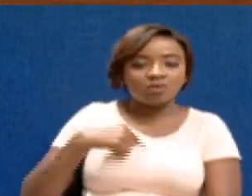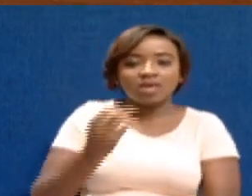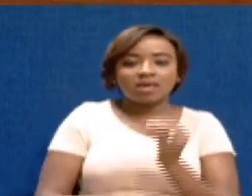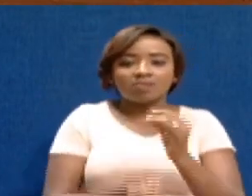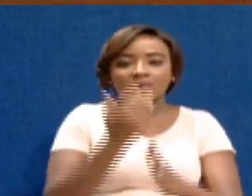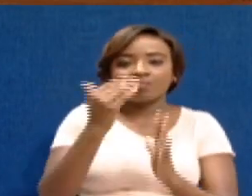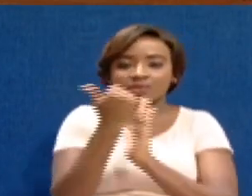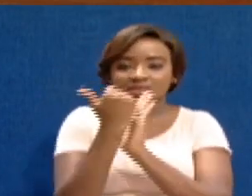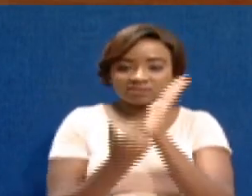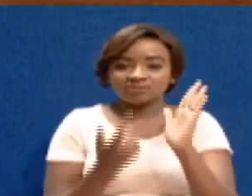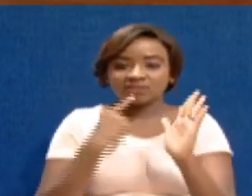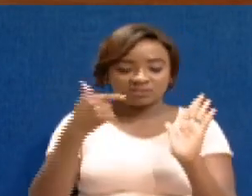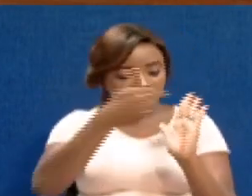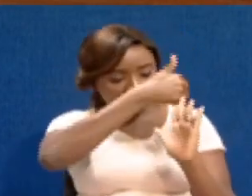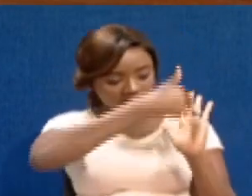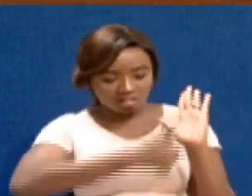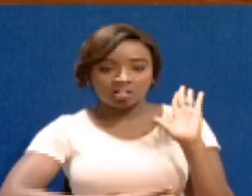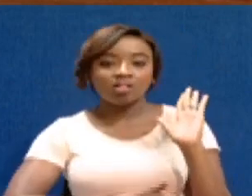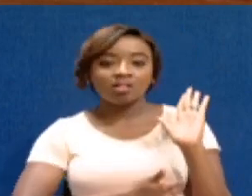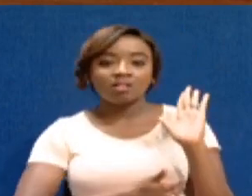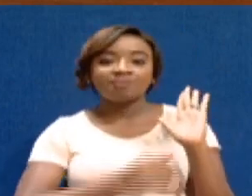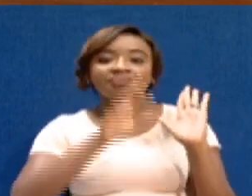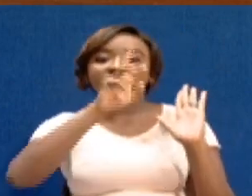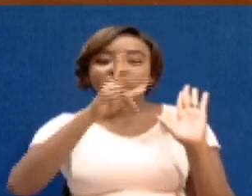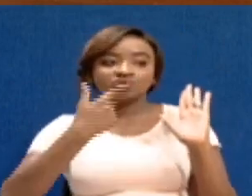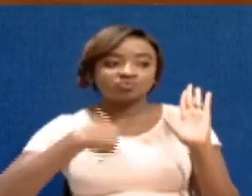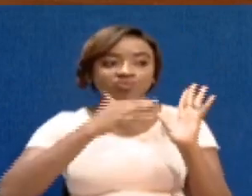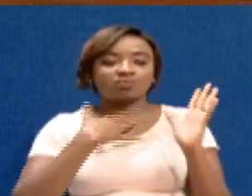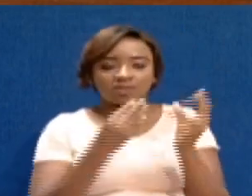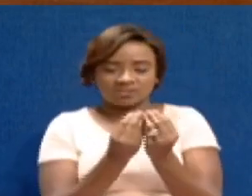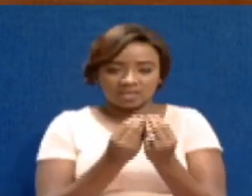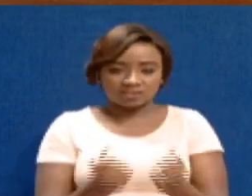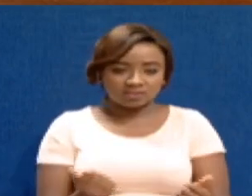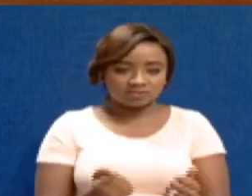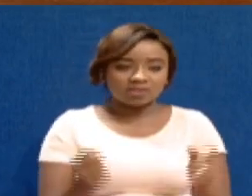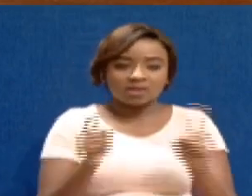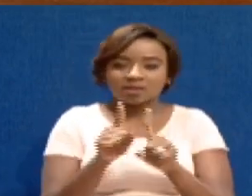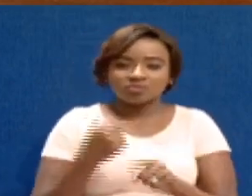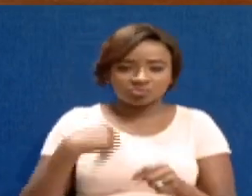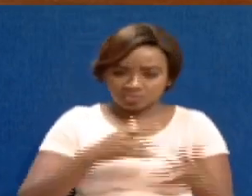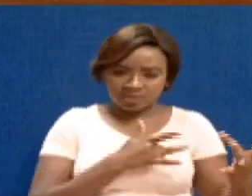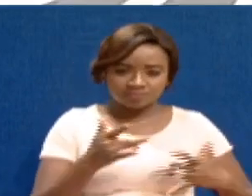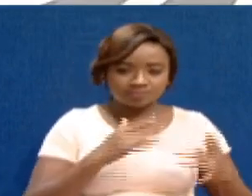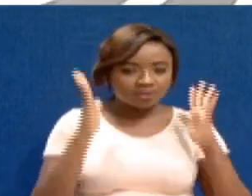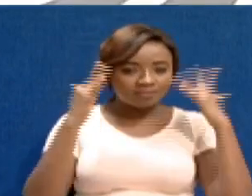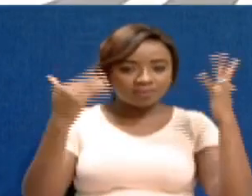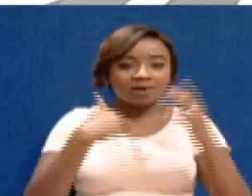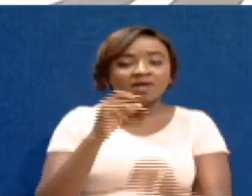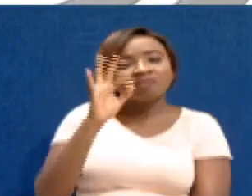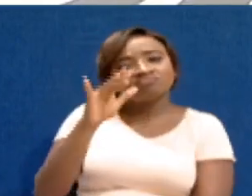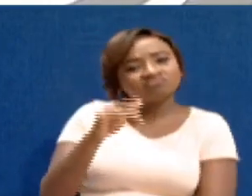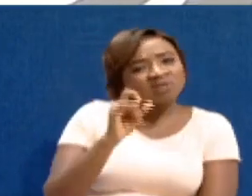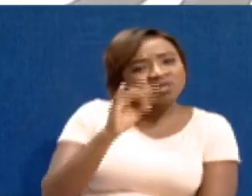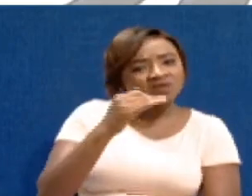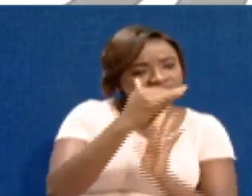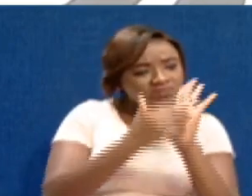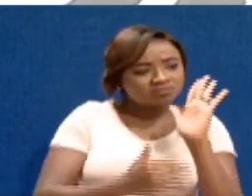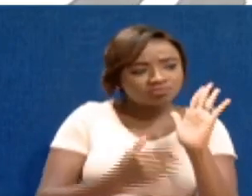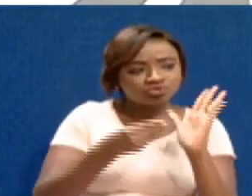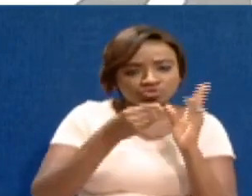check to disobey the constitution and do anything you want. And that is why today we are asking, as our right under